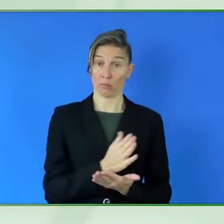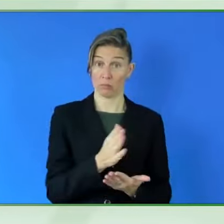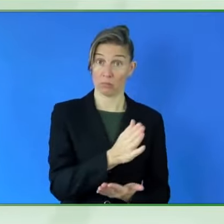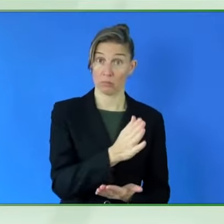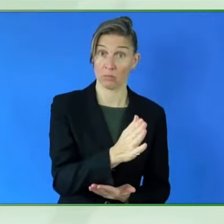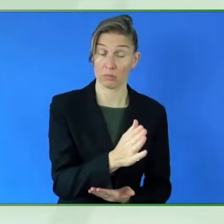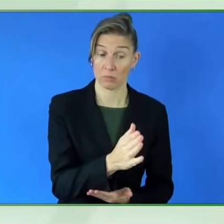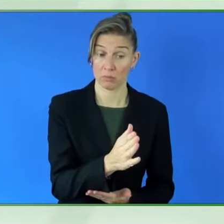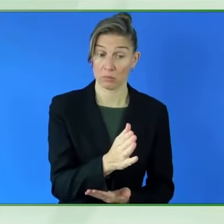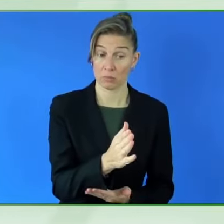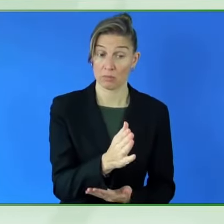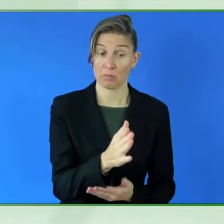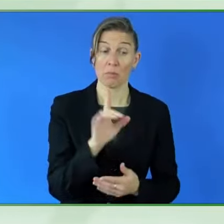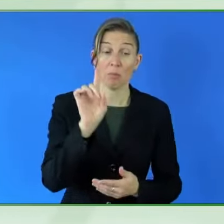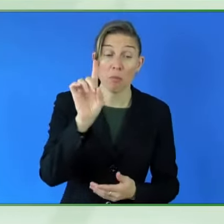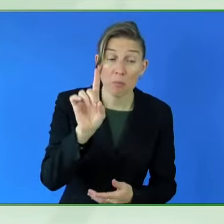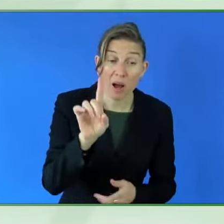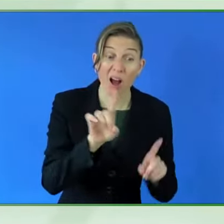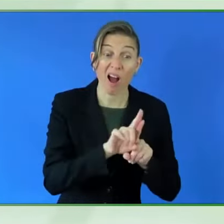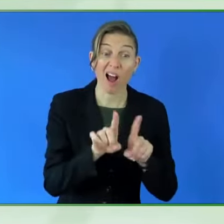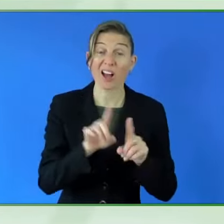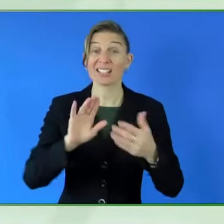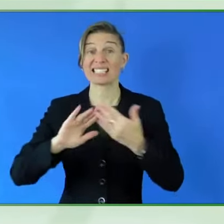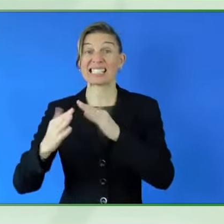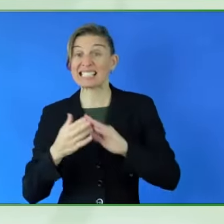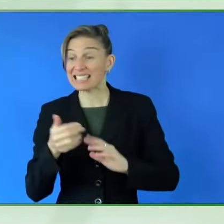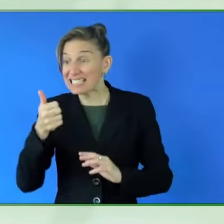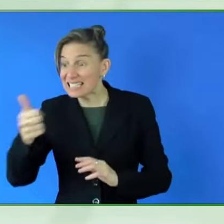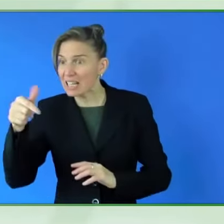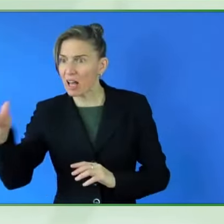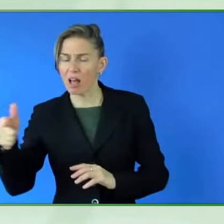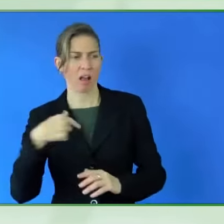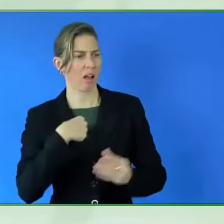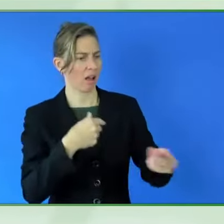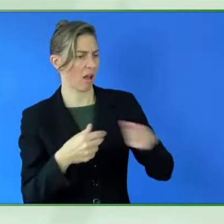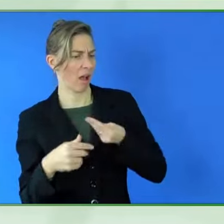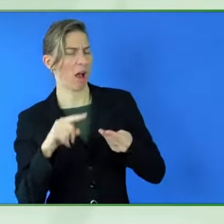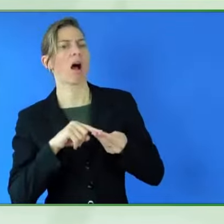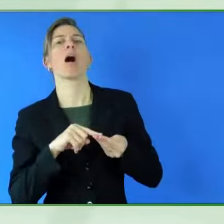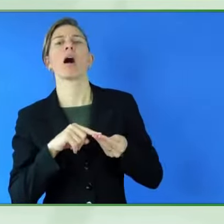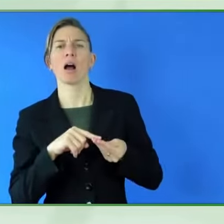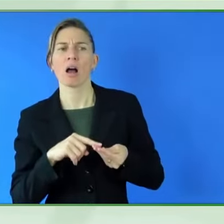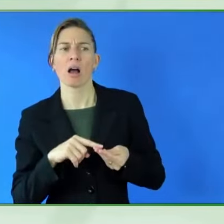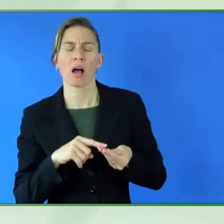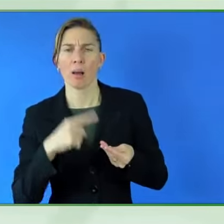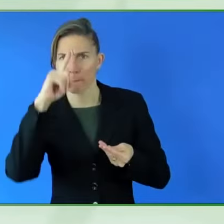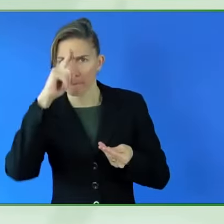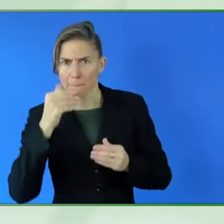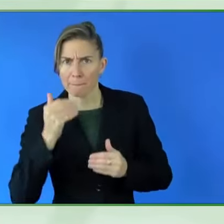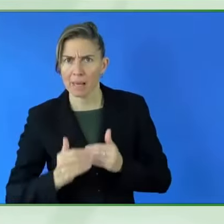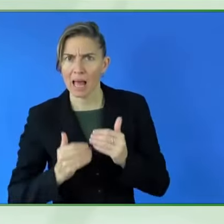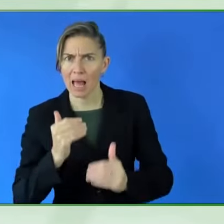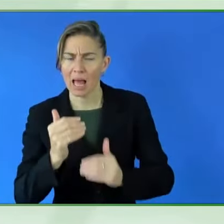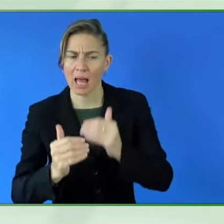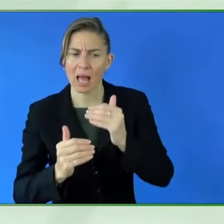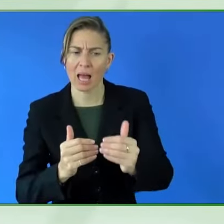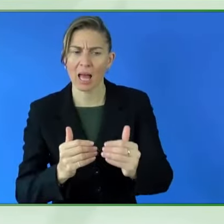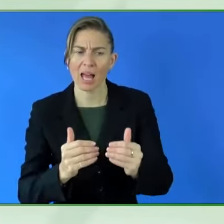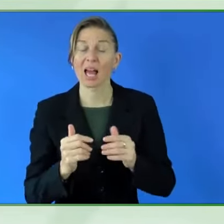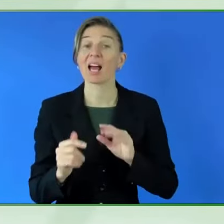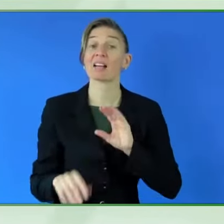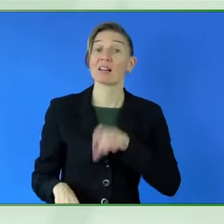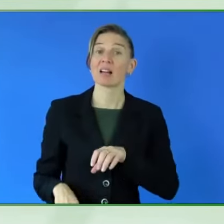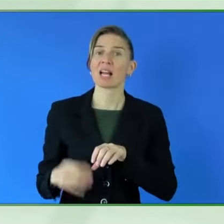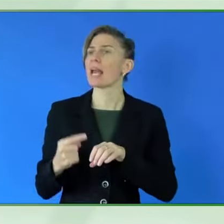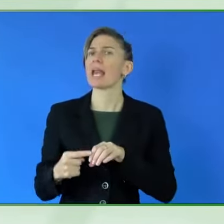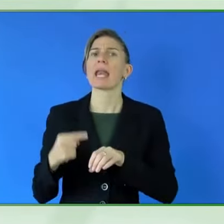but also for cities themselves for planning purposes. Where should we put that next subway station? And we're seeing cities that we're working with thinking about and planning to